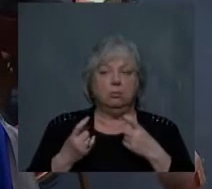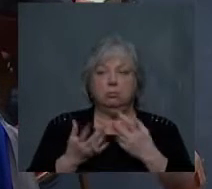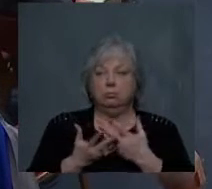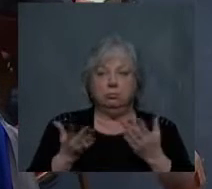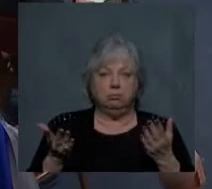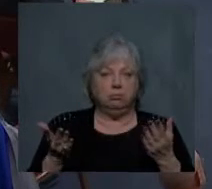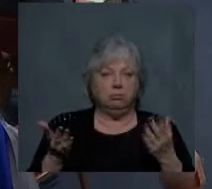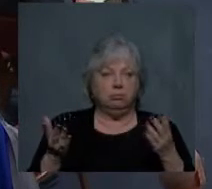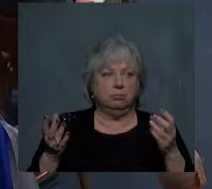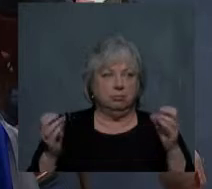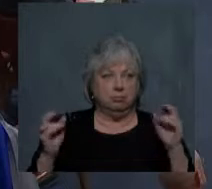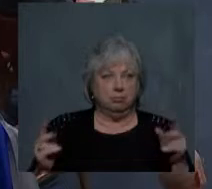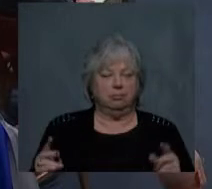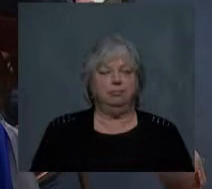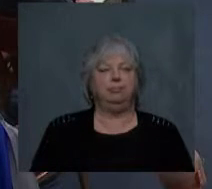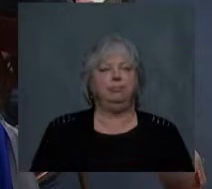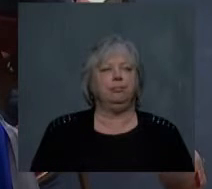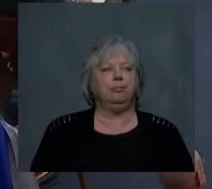Okay.